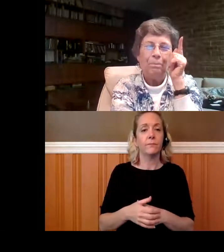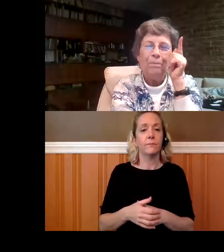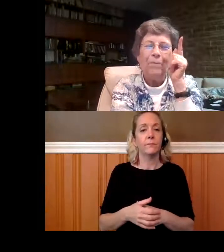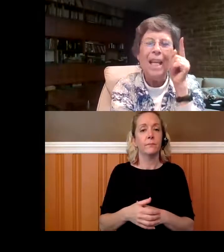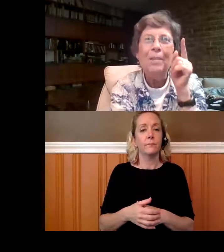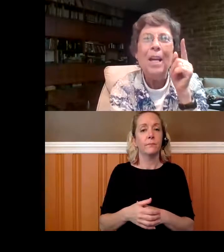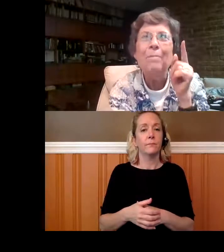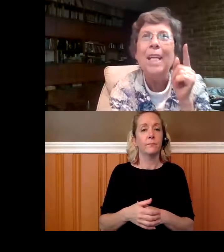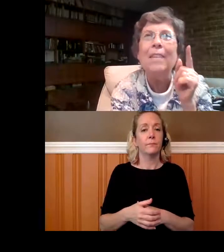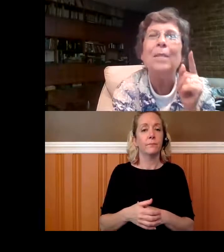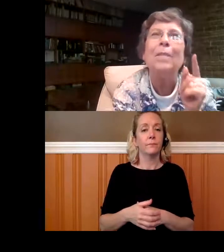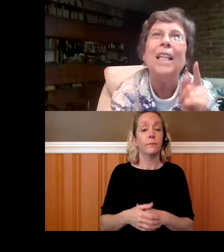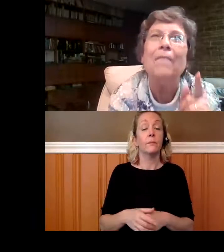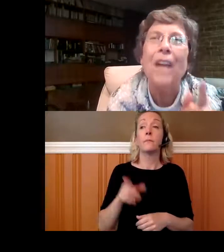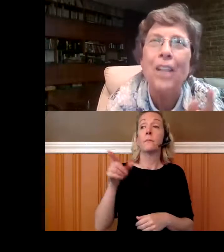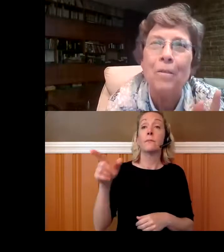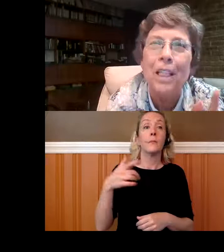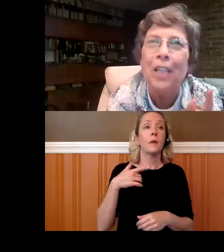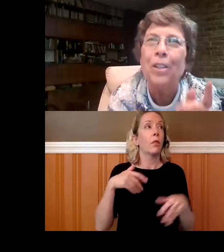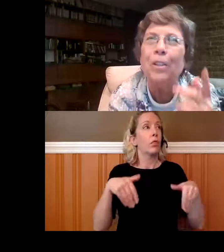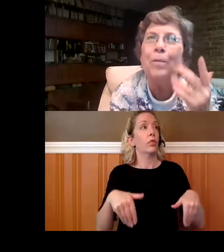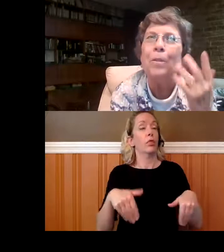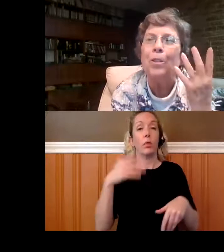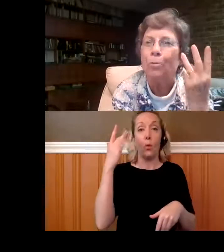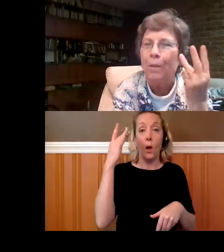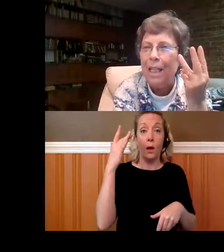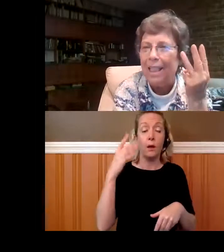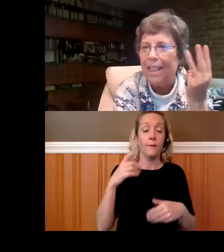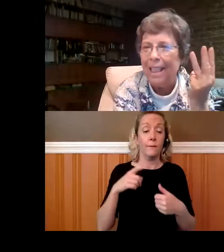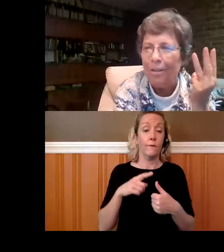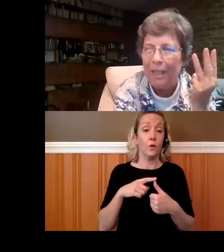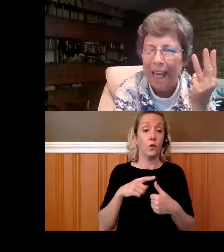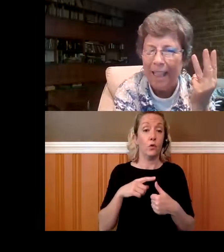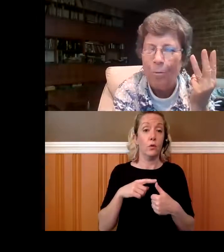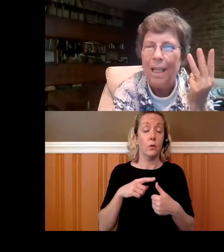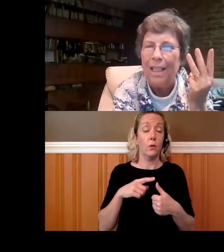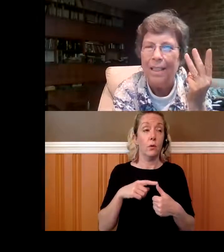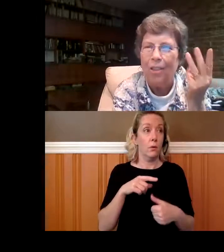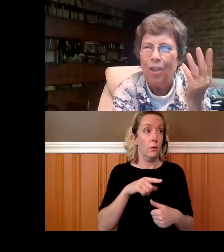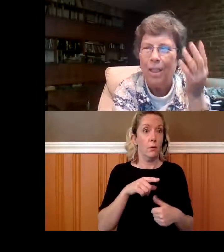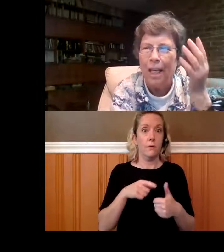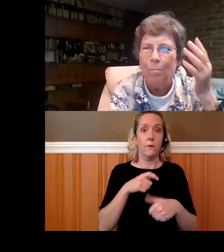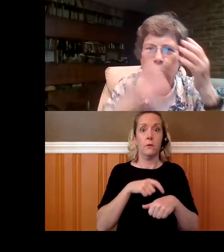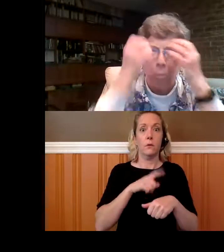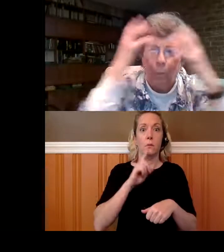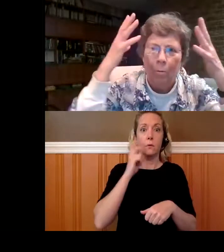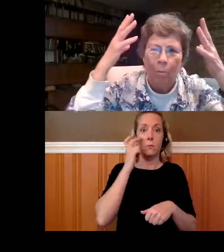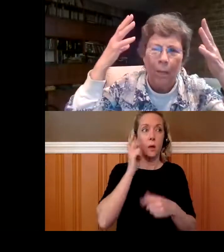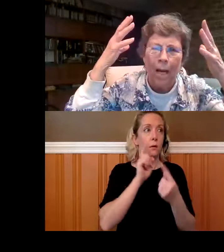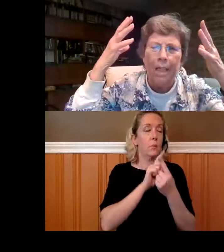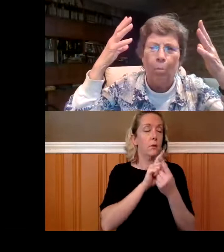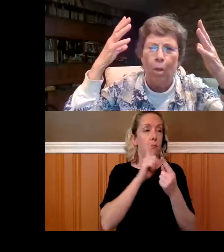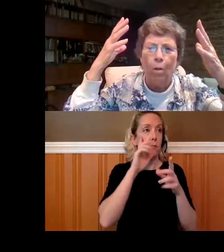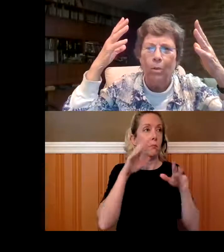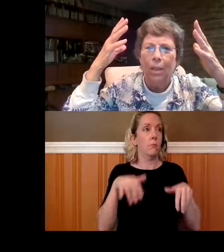years, there's 3 reasons that they don't get it. One is that they're just like, their mind is blown. You know, they just can't believe